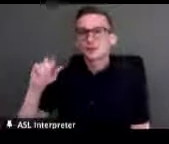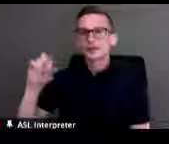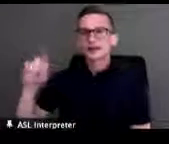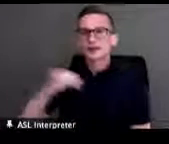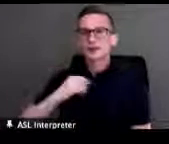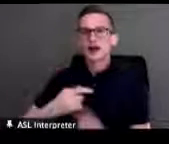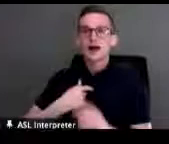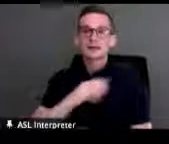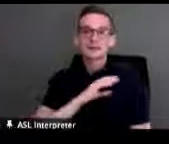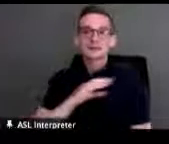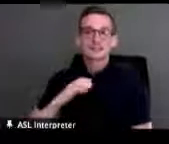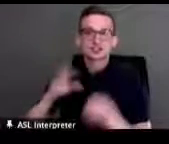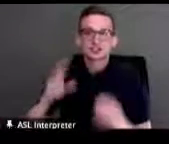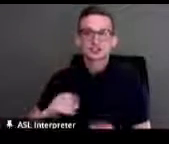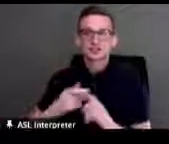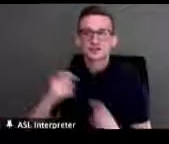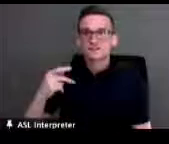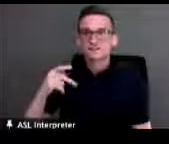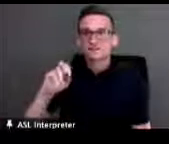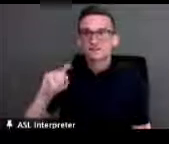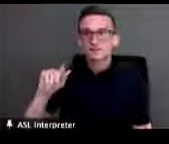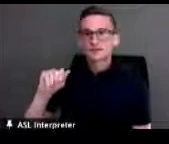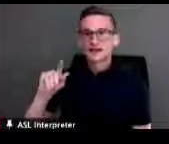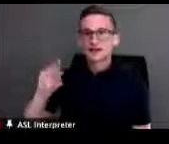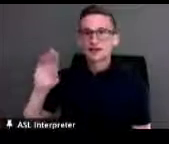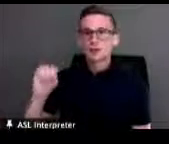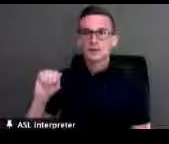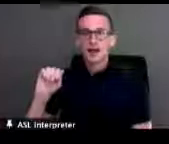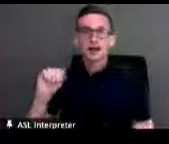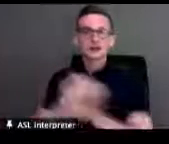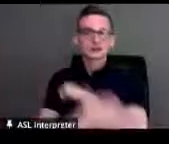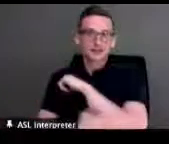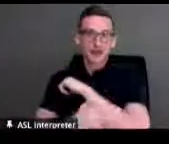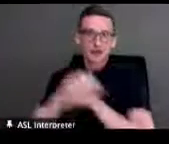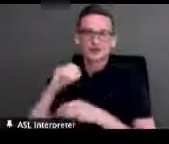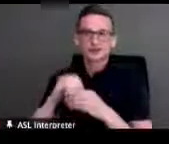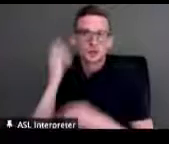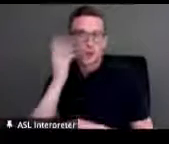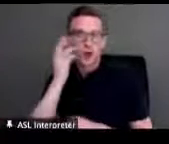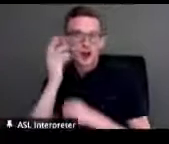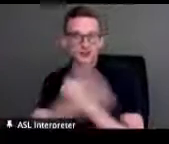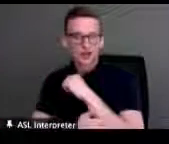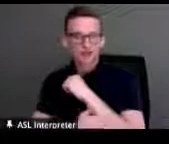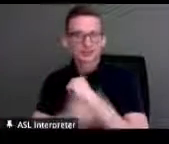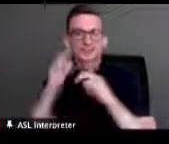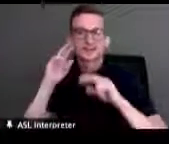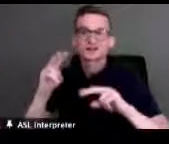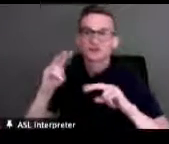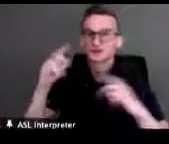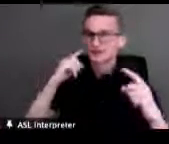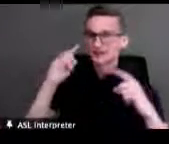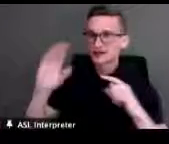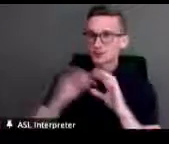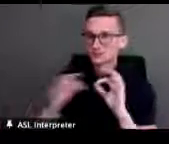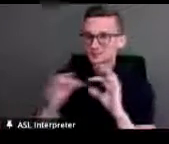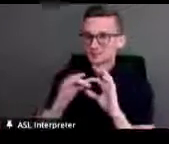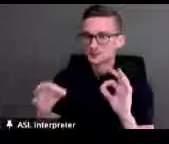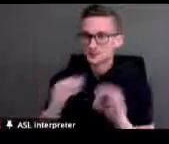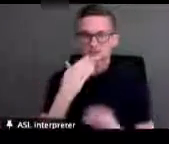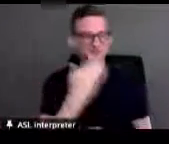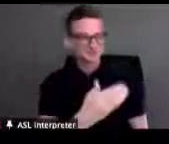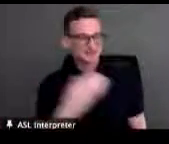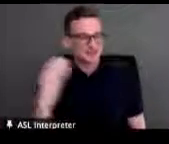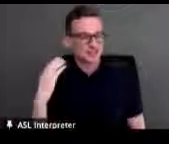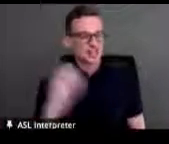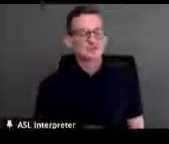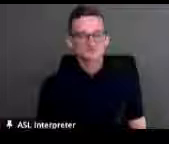from Petaluma, California, in wine country. I'm looking forward to hearing your testimony. Appreciate it, Chair. All right,